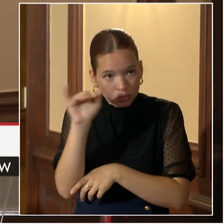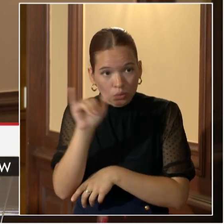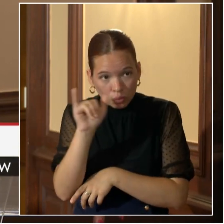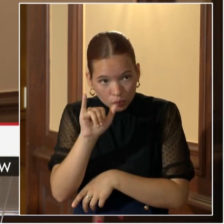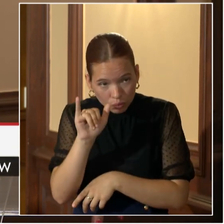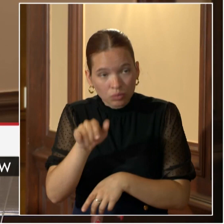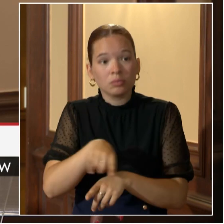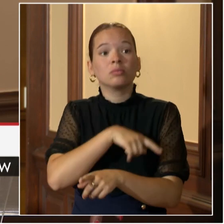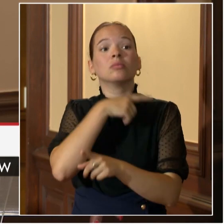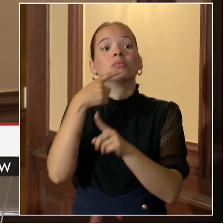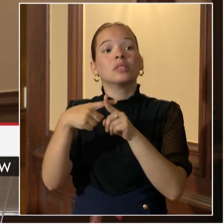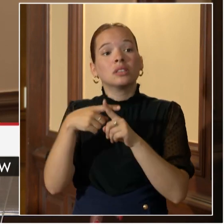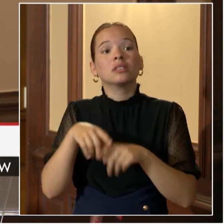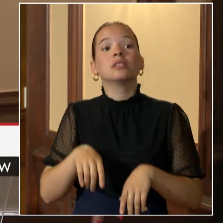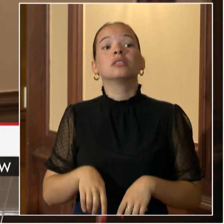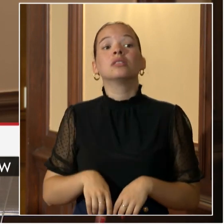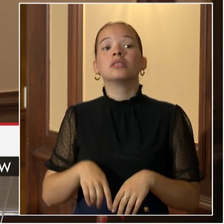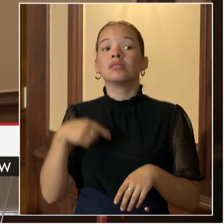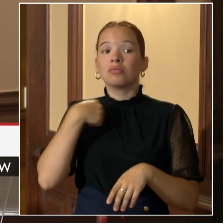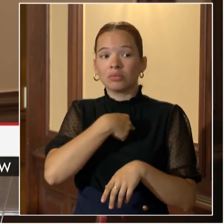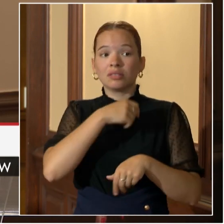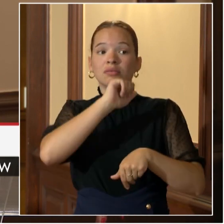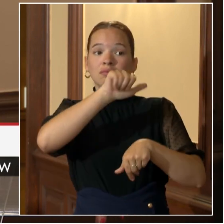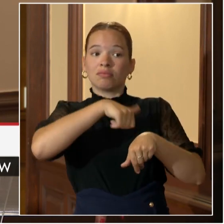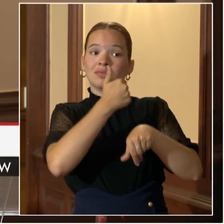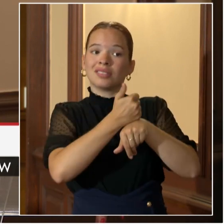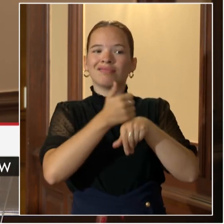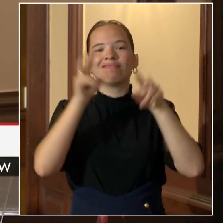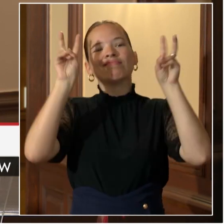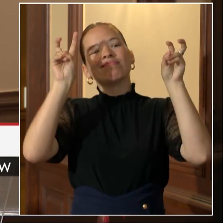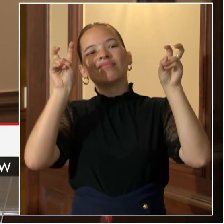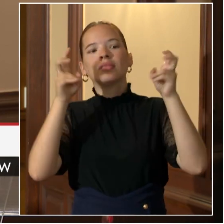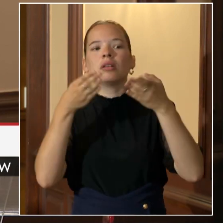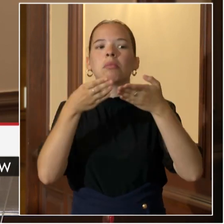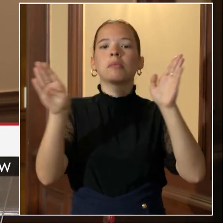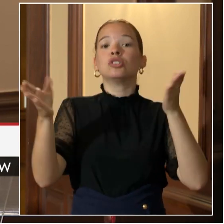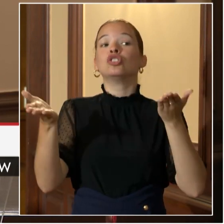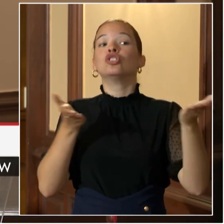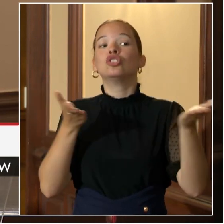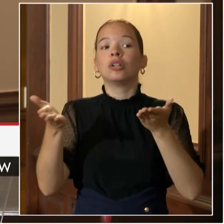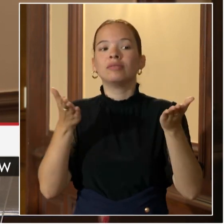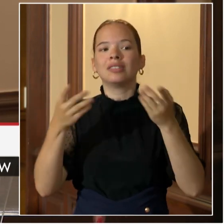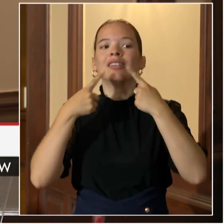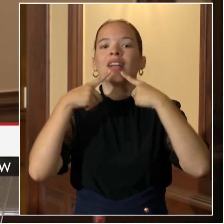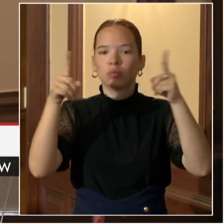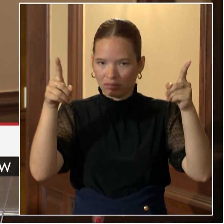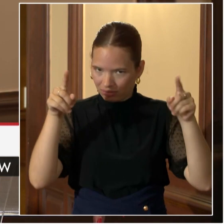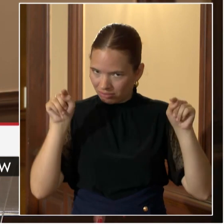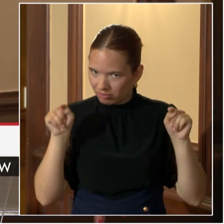we had a PSA by CEO Mala Wiley.